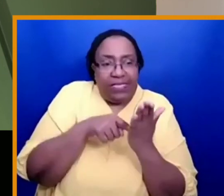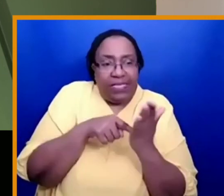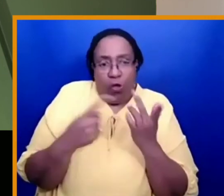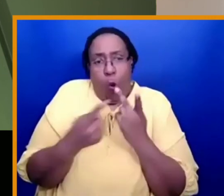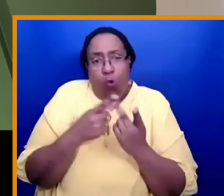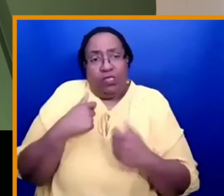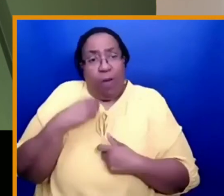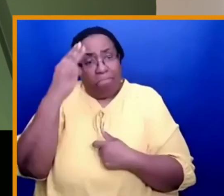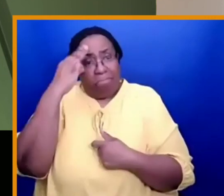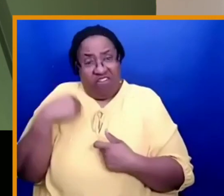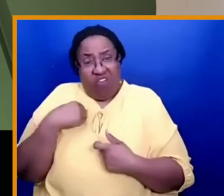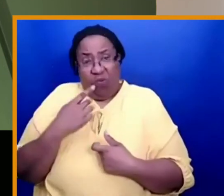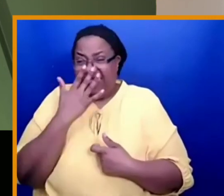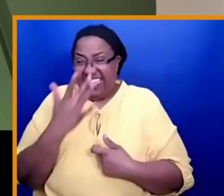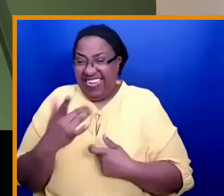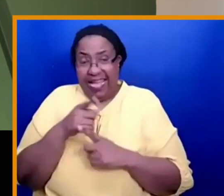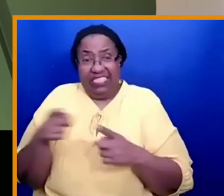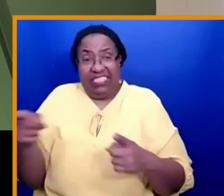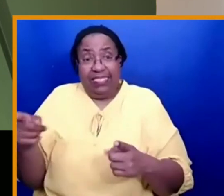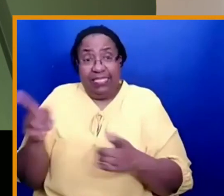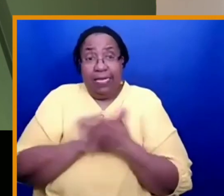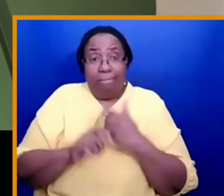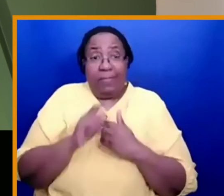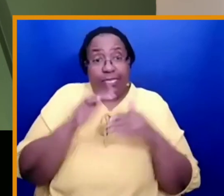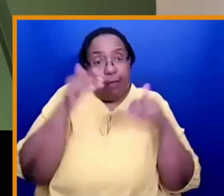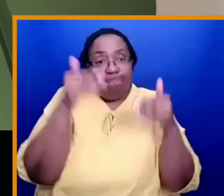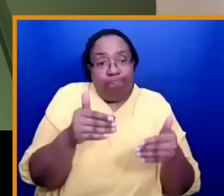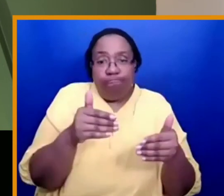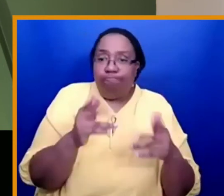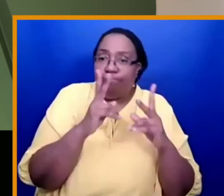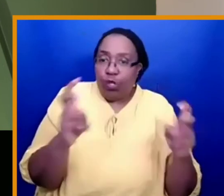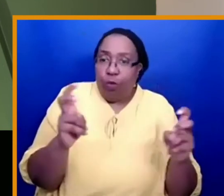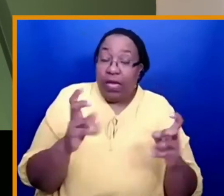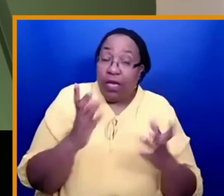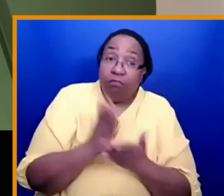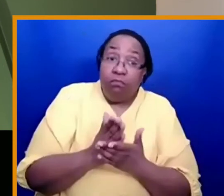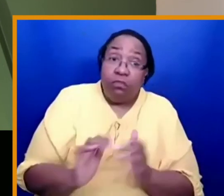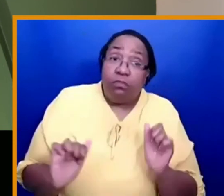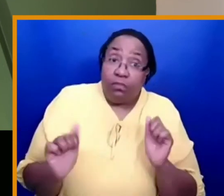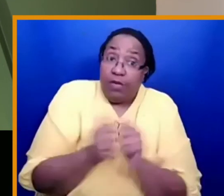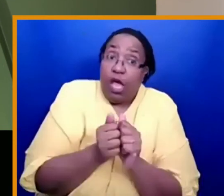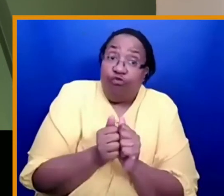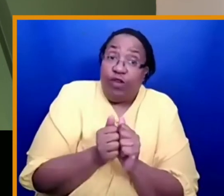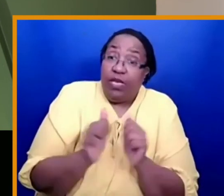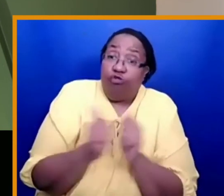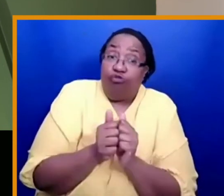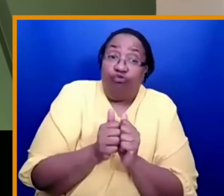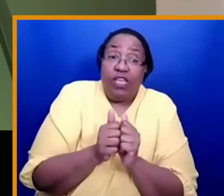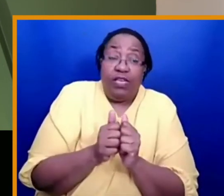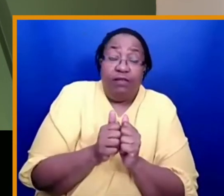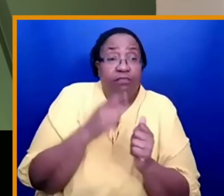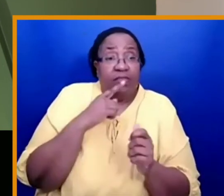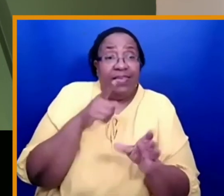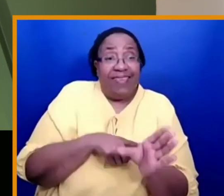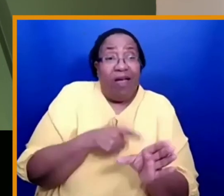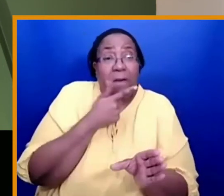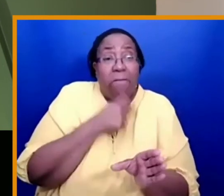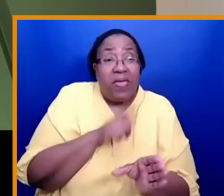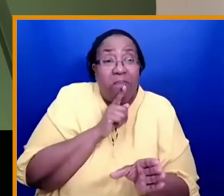as a parent. Overall, I absolutely agree with the spirit of the policy motion proposed by Tom. Young people can be